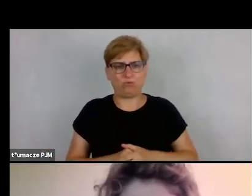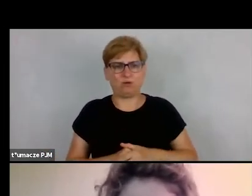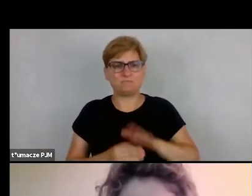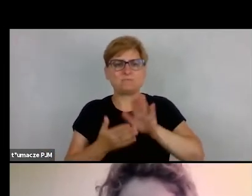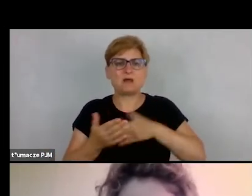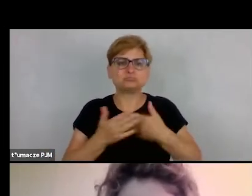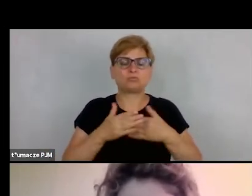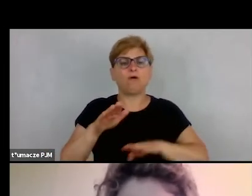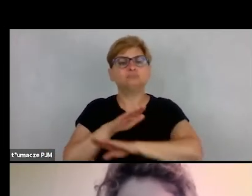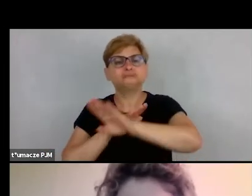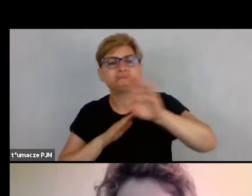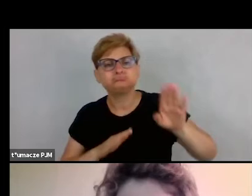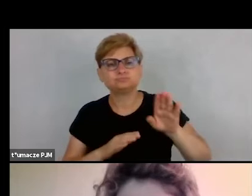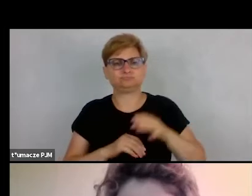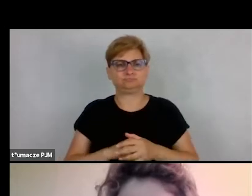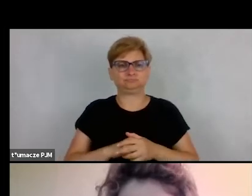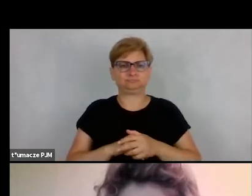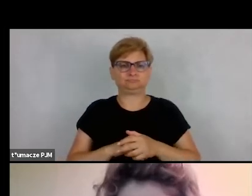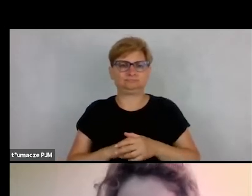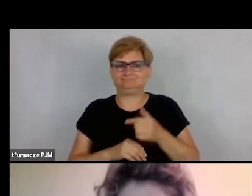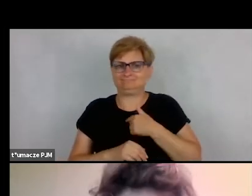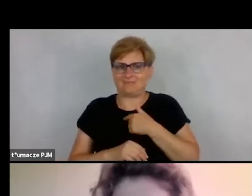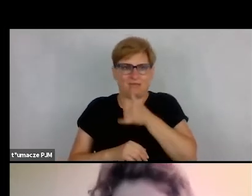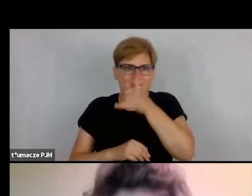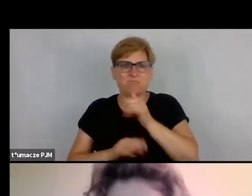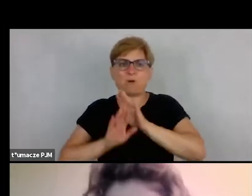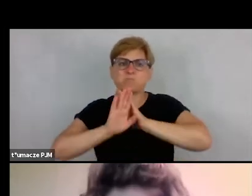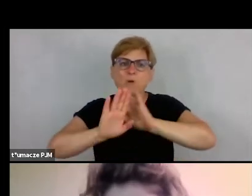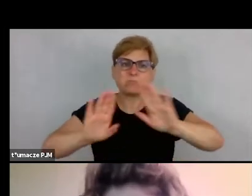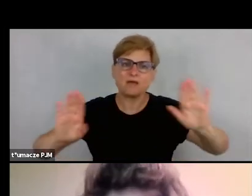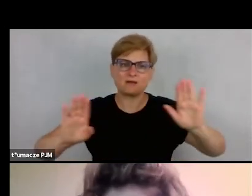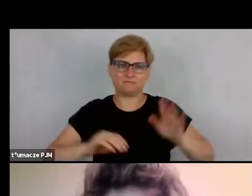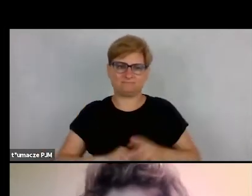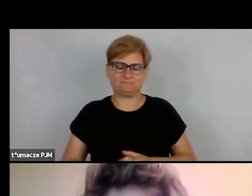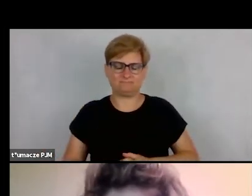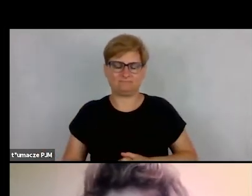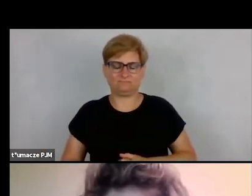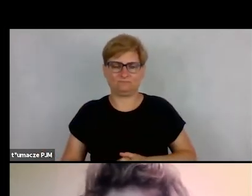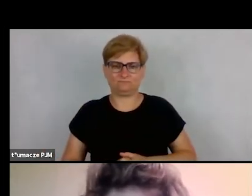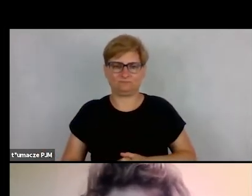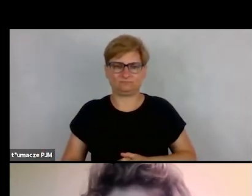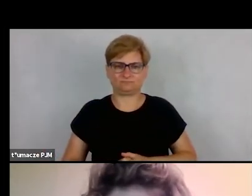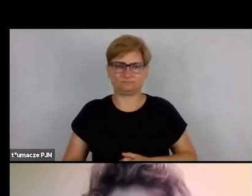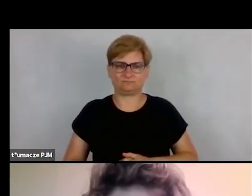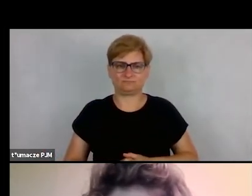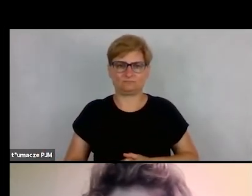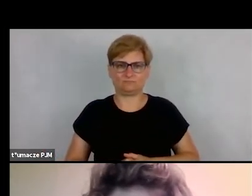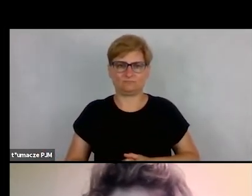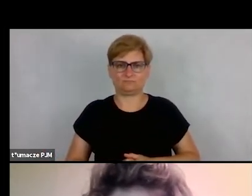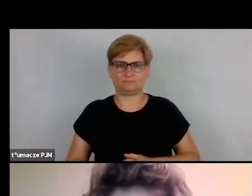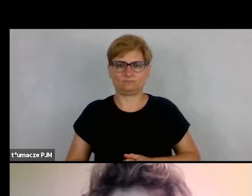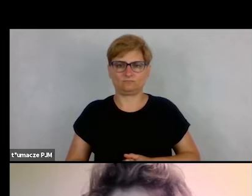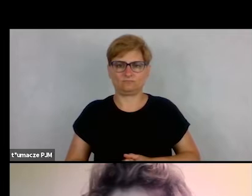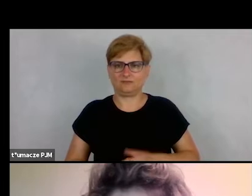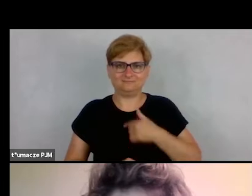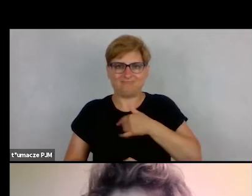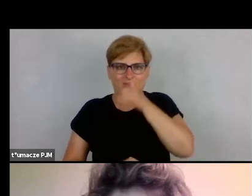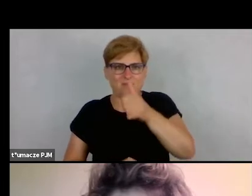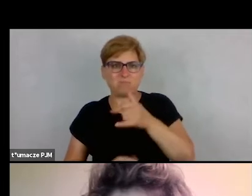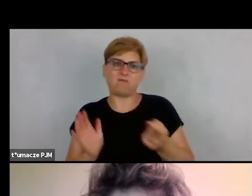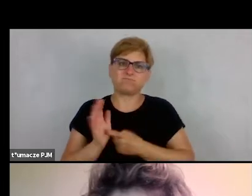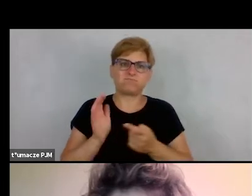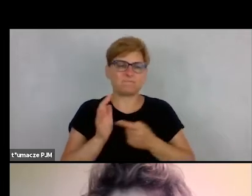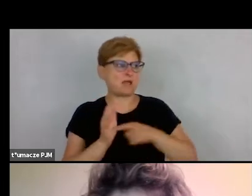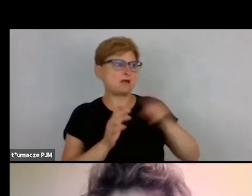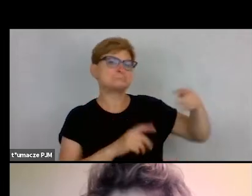years at Sonke, and I'm going to talk a lot about the various different strategies we used at Sonke. When I look back on that work, I